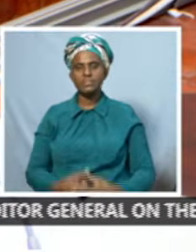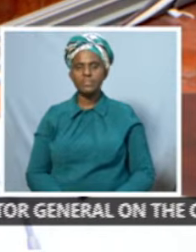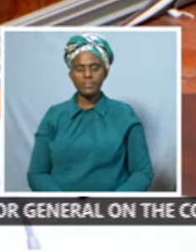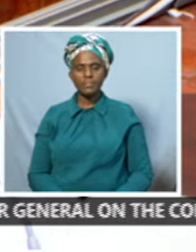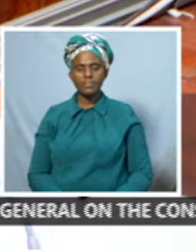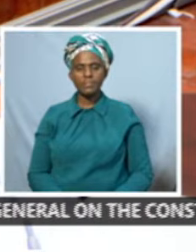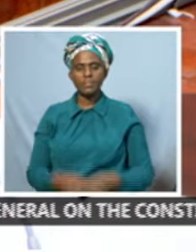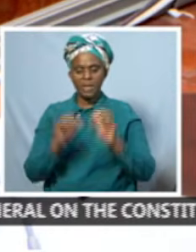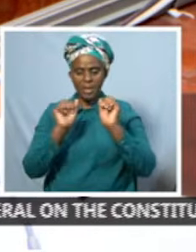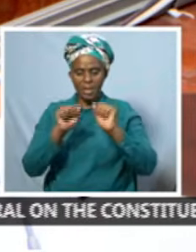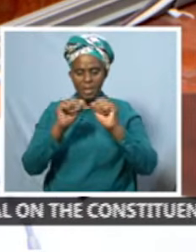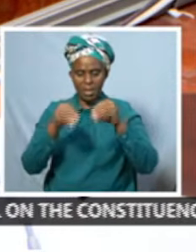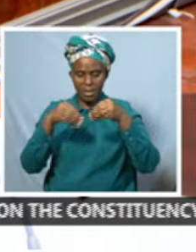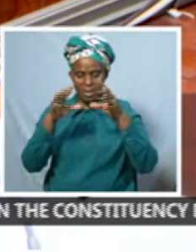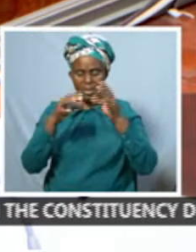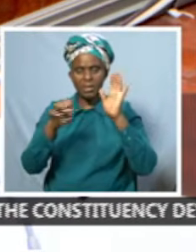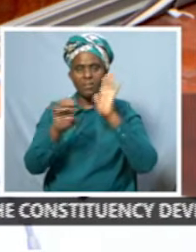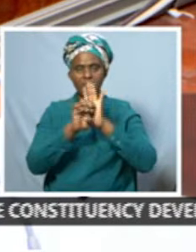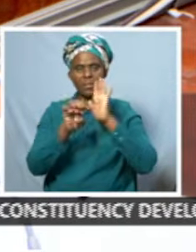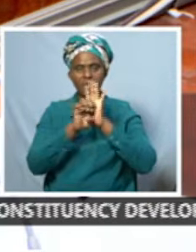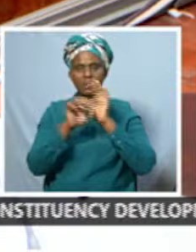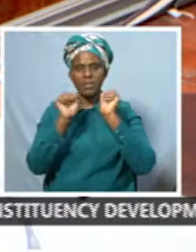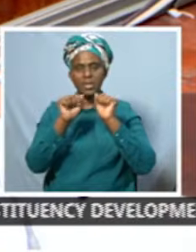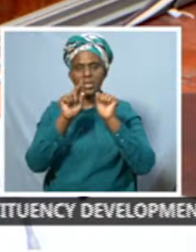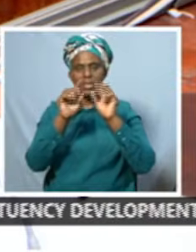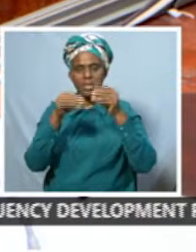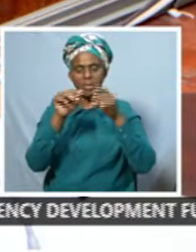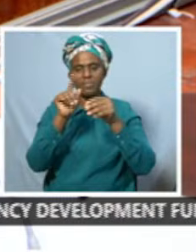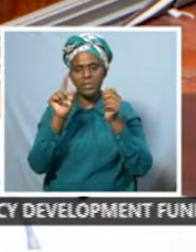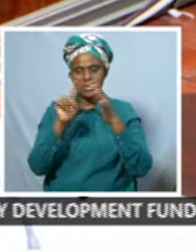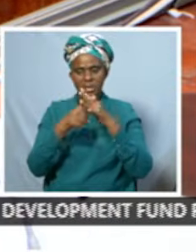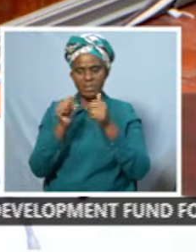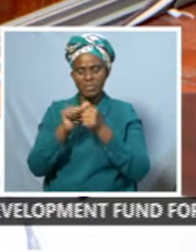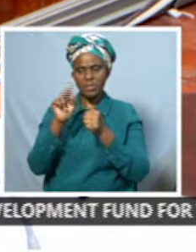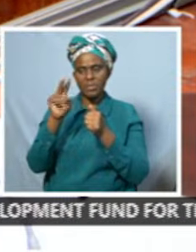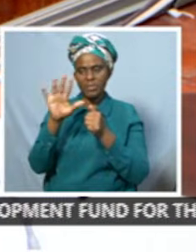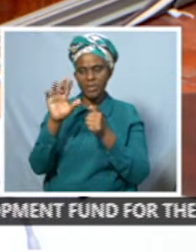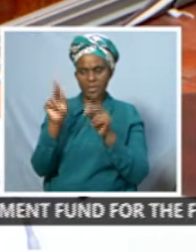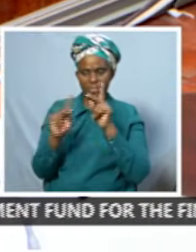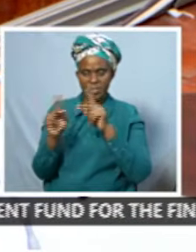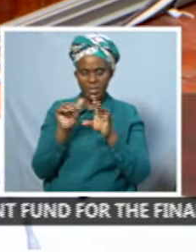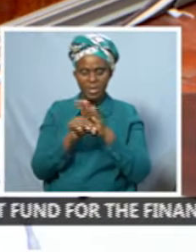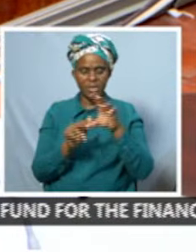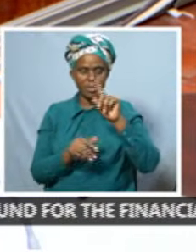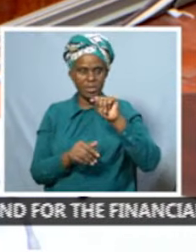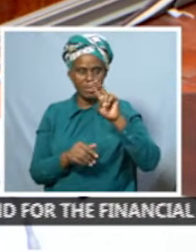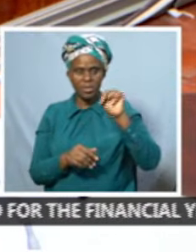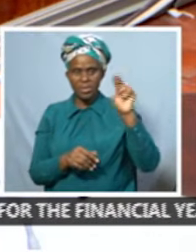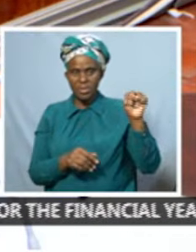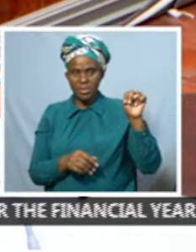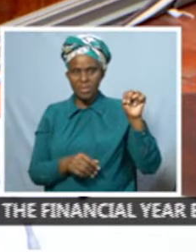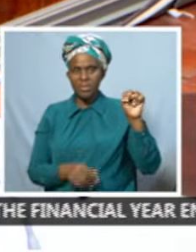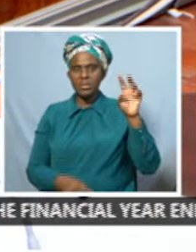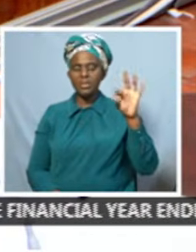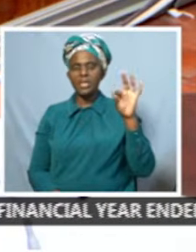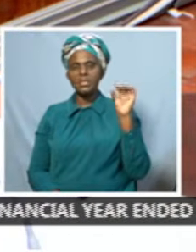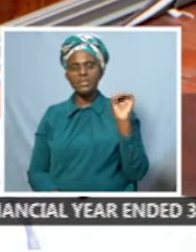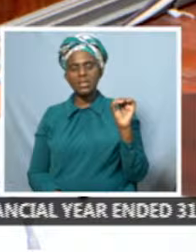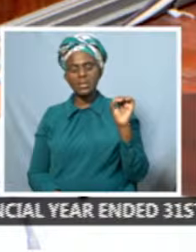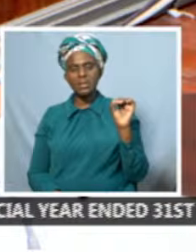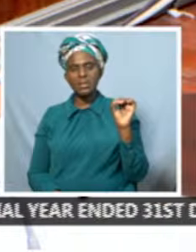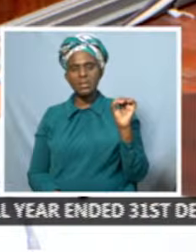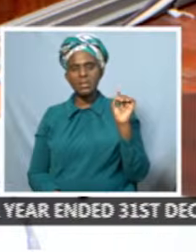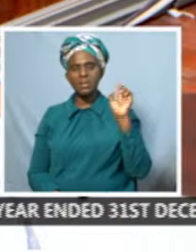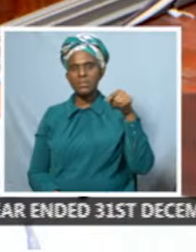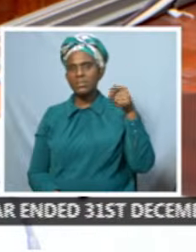You can give an example. I can give you, we started with 25 people in 2022. The number went to 90. The